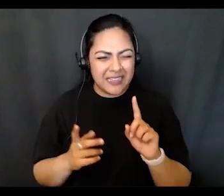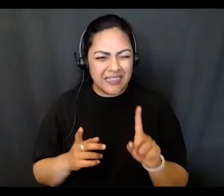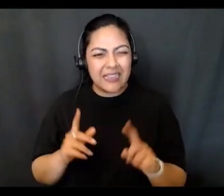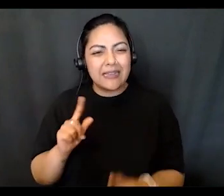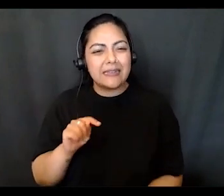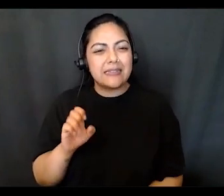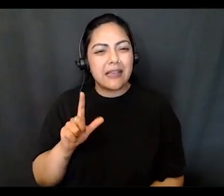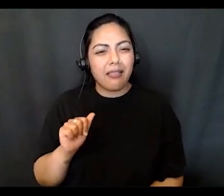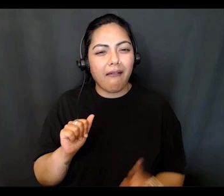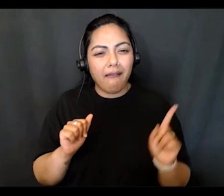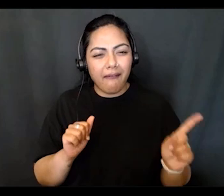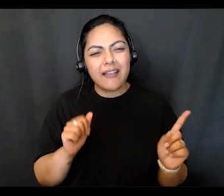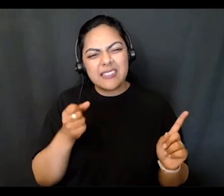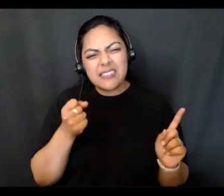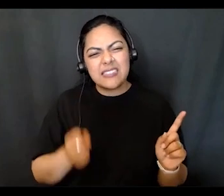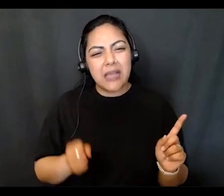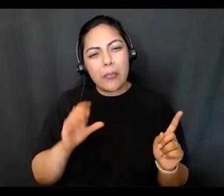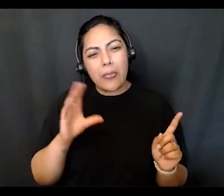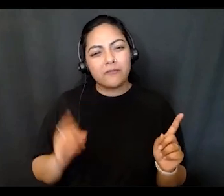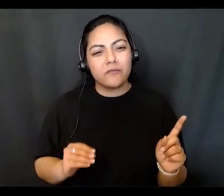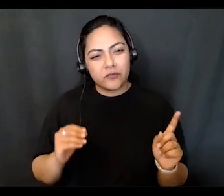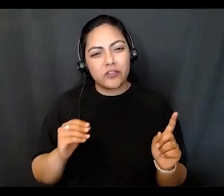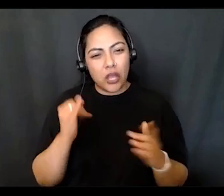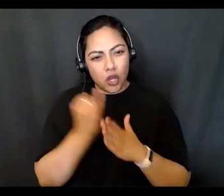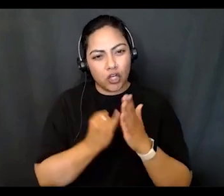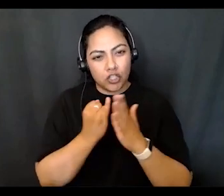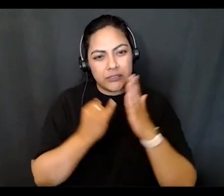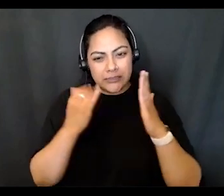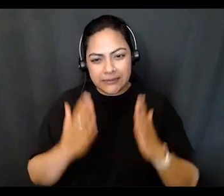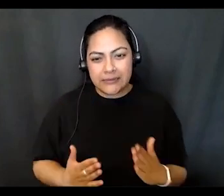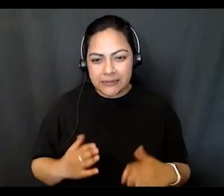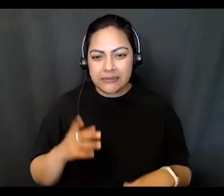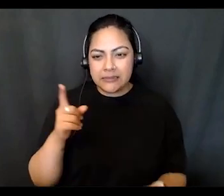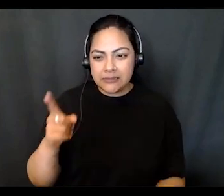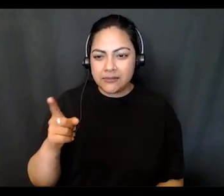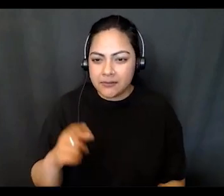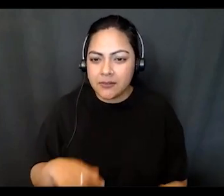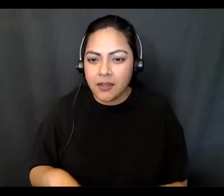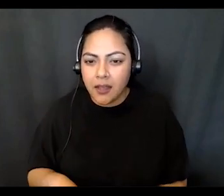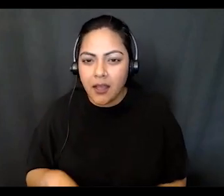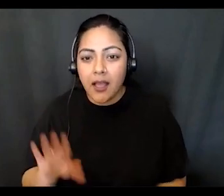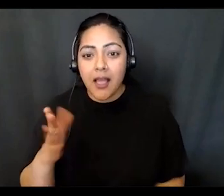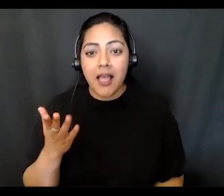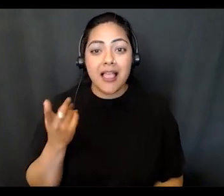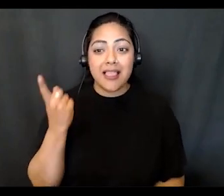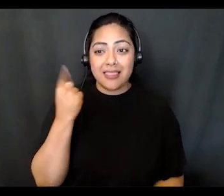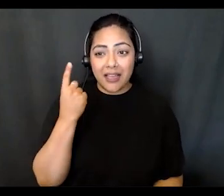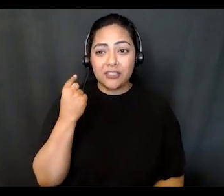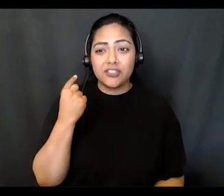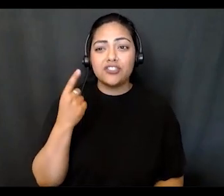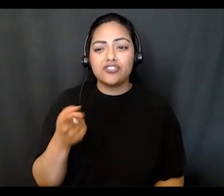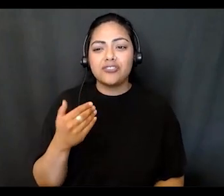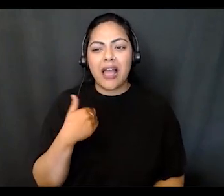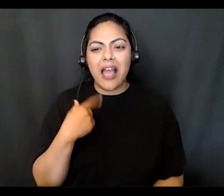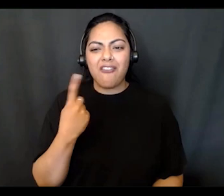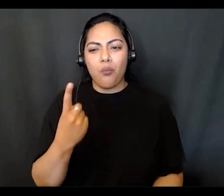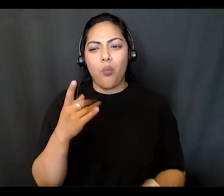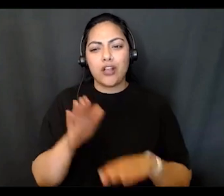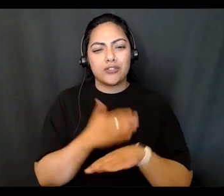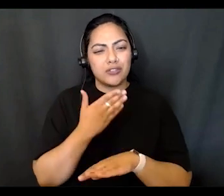Tila, she's a South African artist. Last year she had this hit song Water. Some of you may have danced to